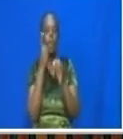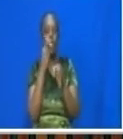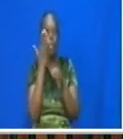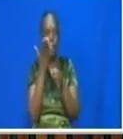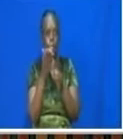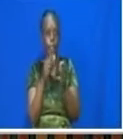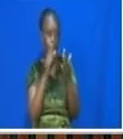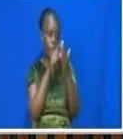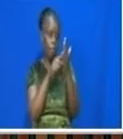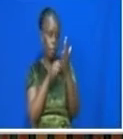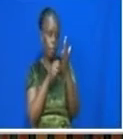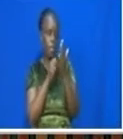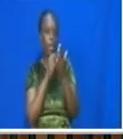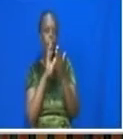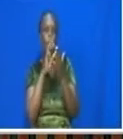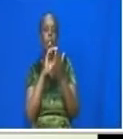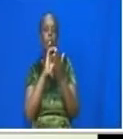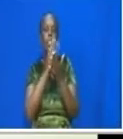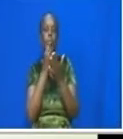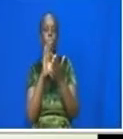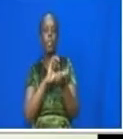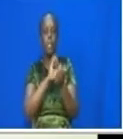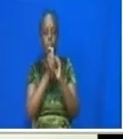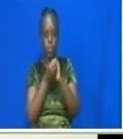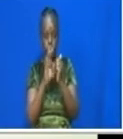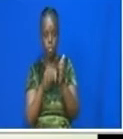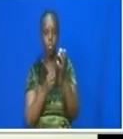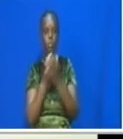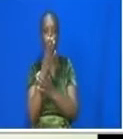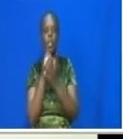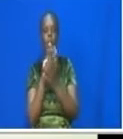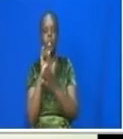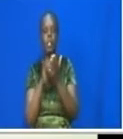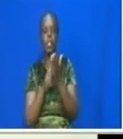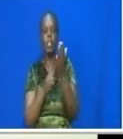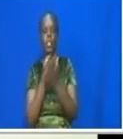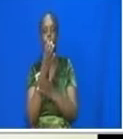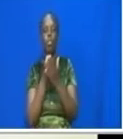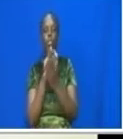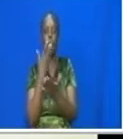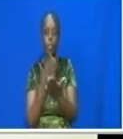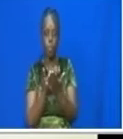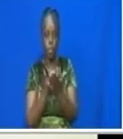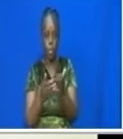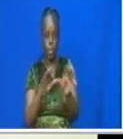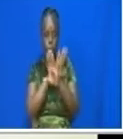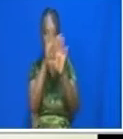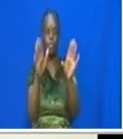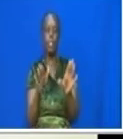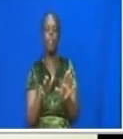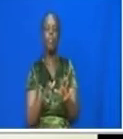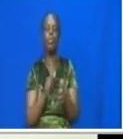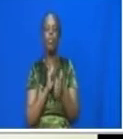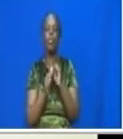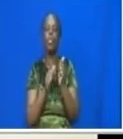example, question one that I have. The following are some adaptations of plants that grow in